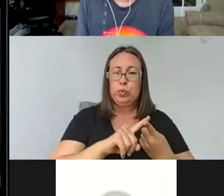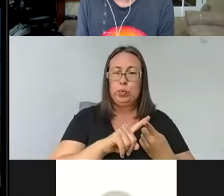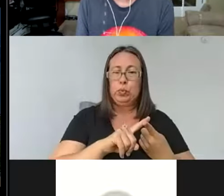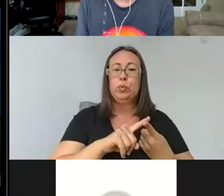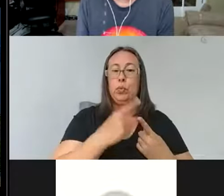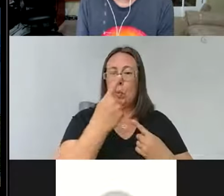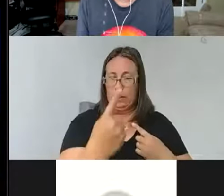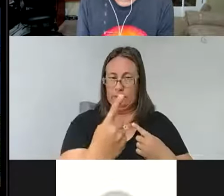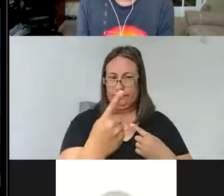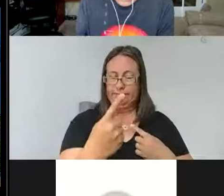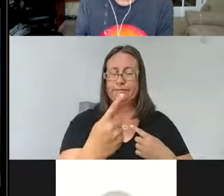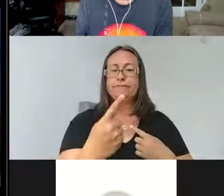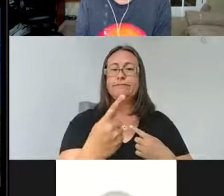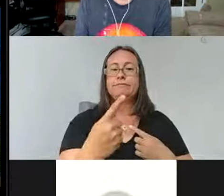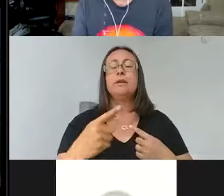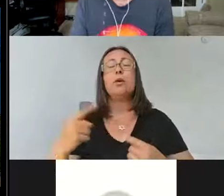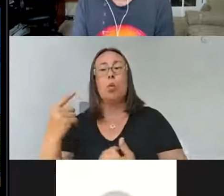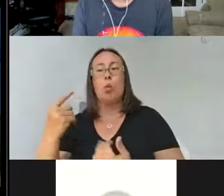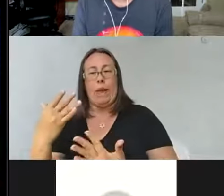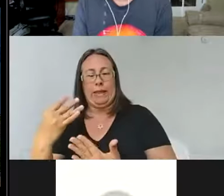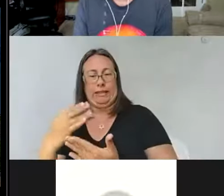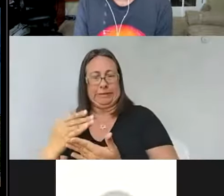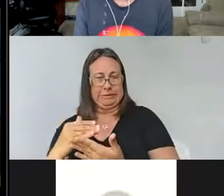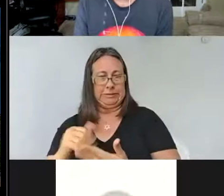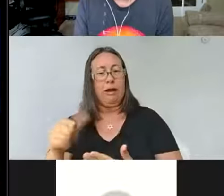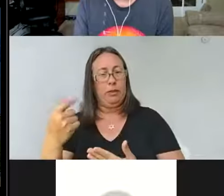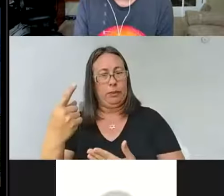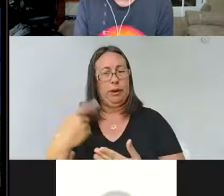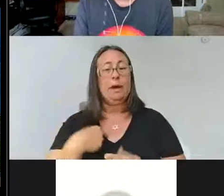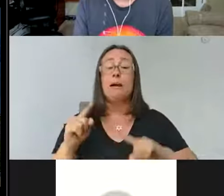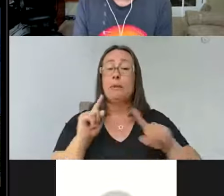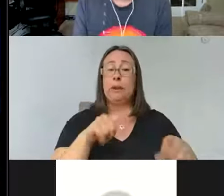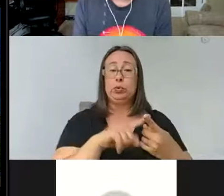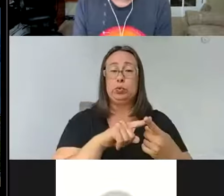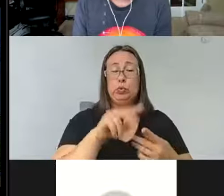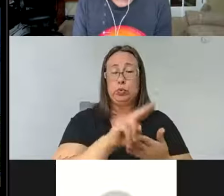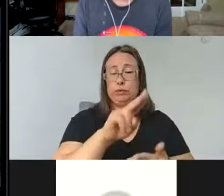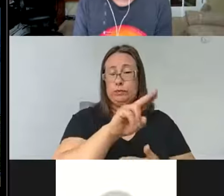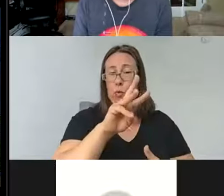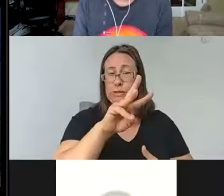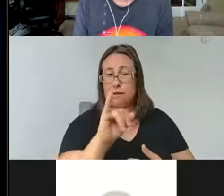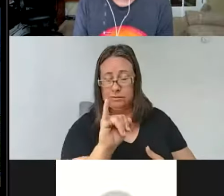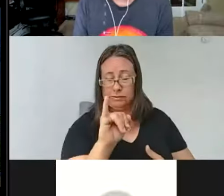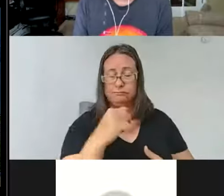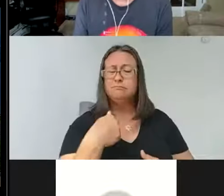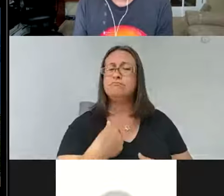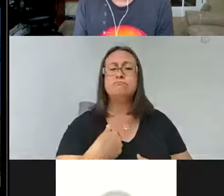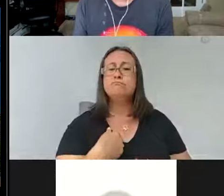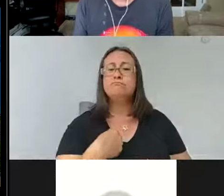one of them, and I was waitlisted on another. And so I ended up going to the University of Wisconsin. I had never been anywhere,